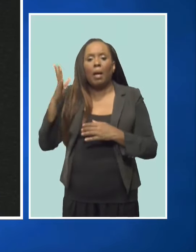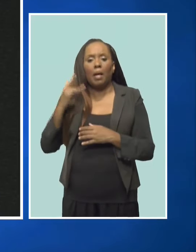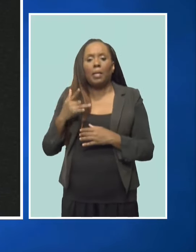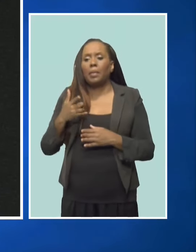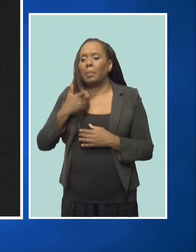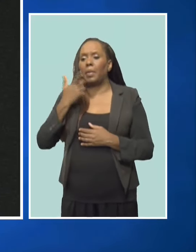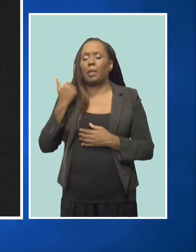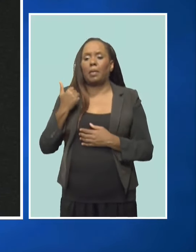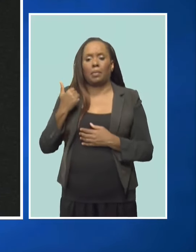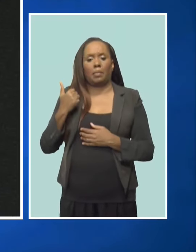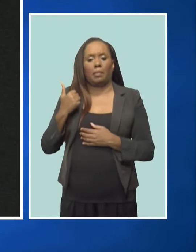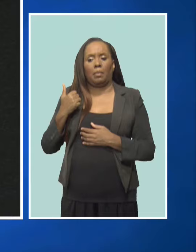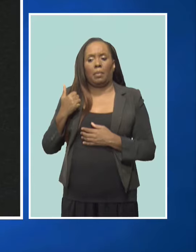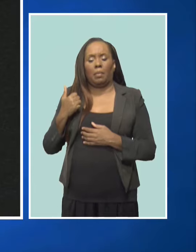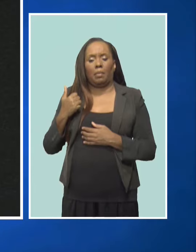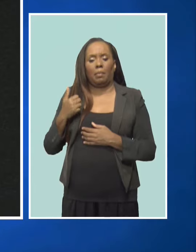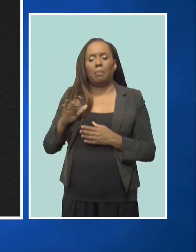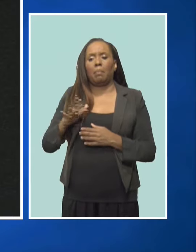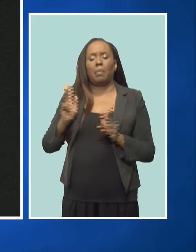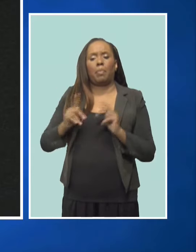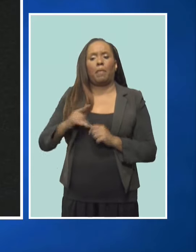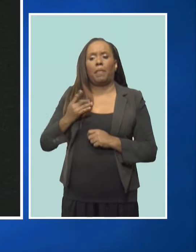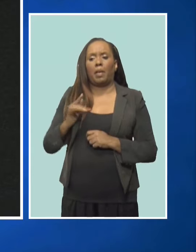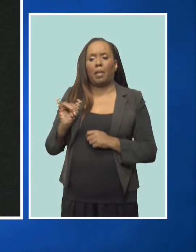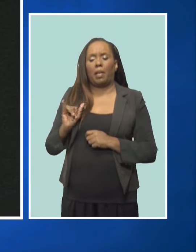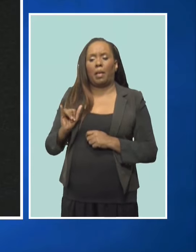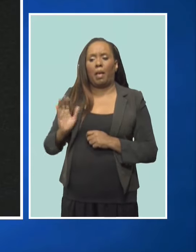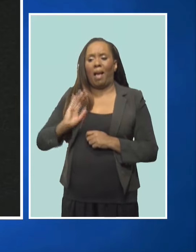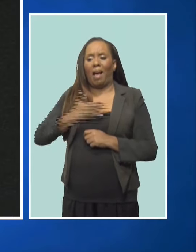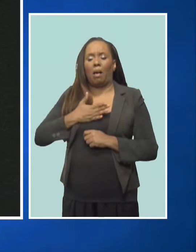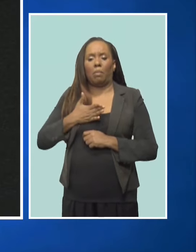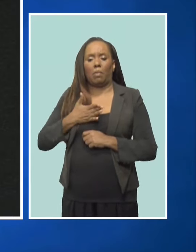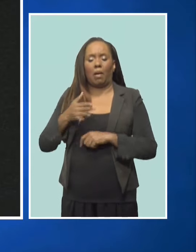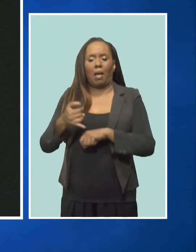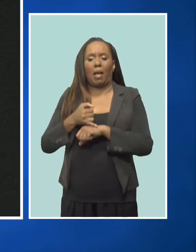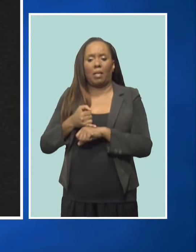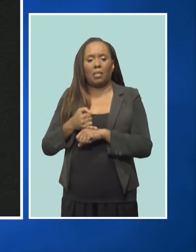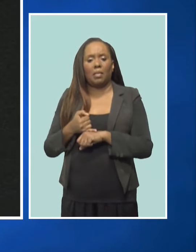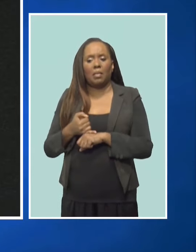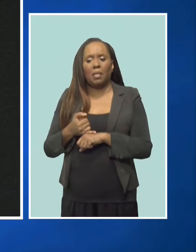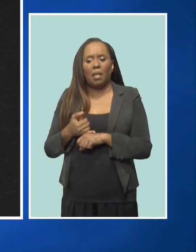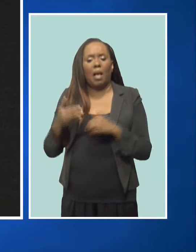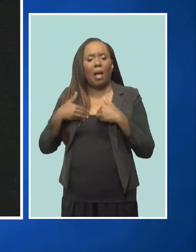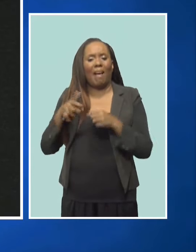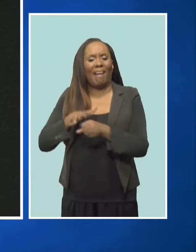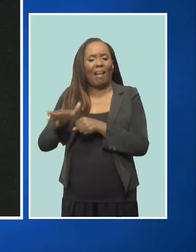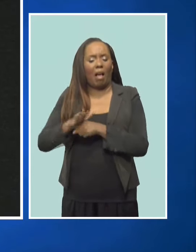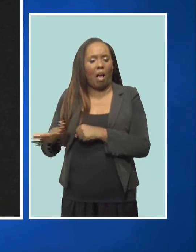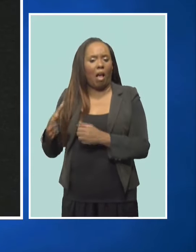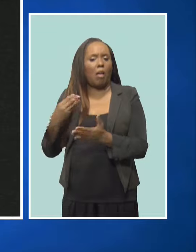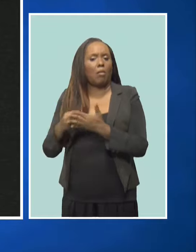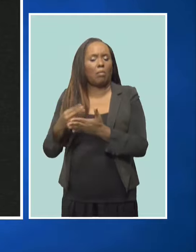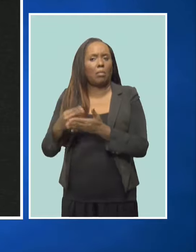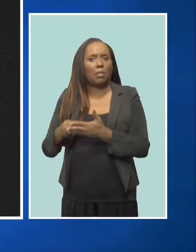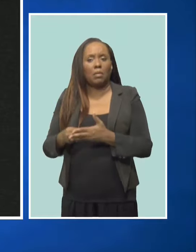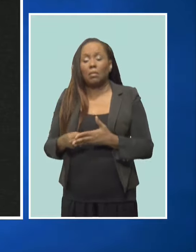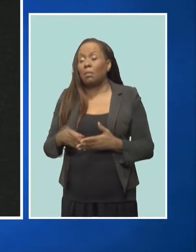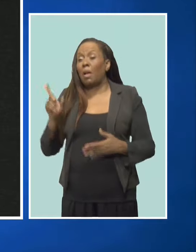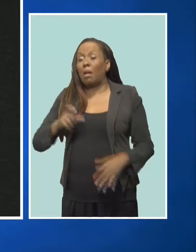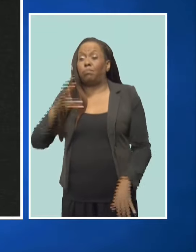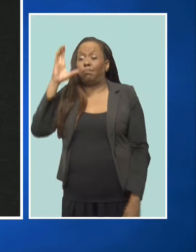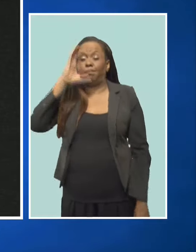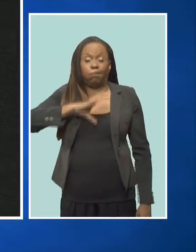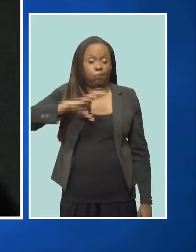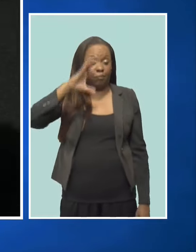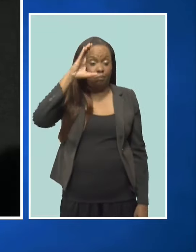income status. It therefore meant that we had to search far and wide. And we searched